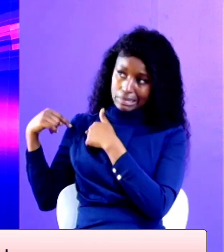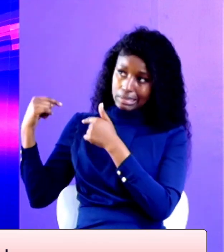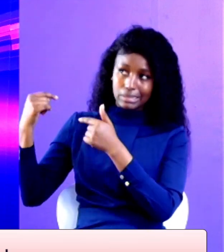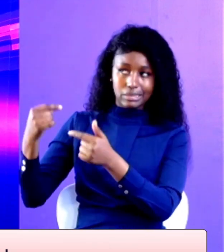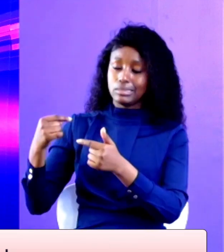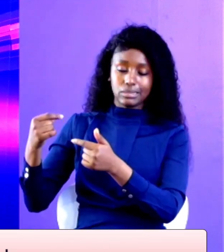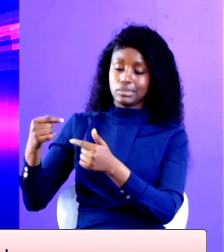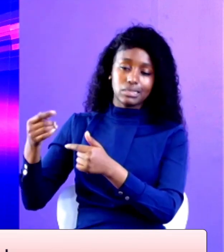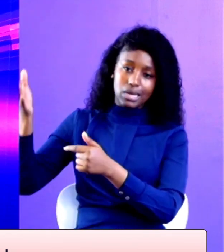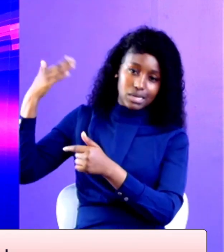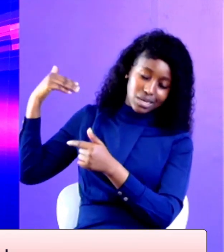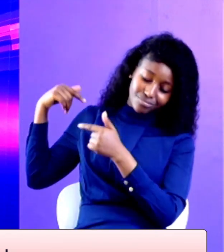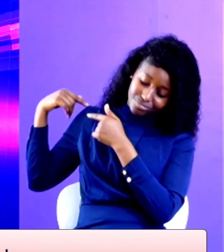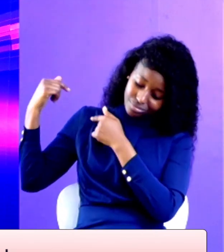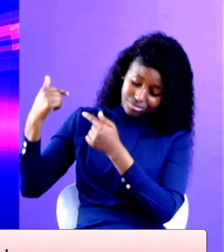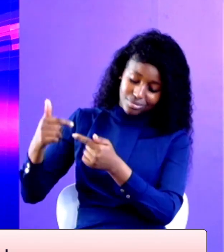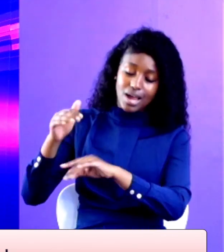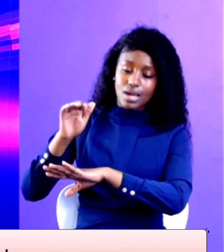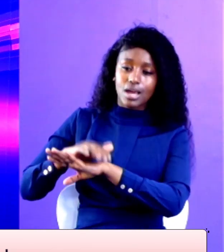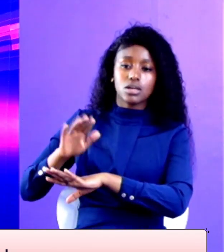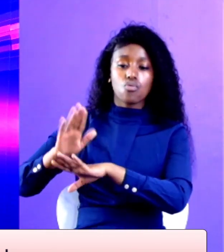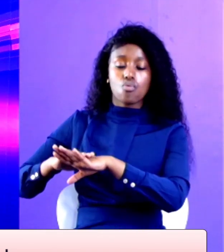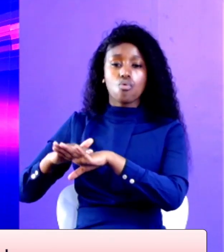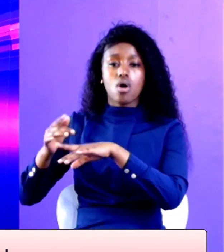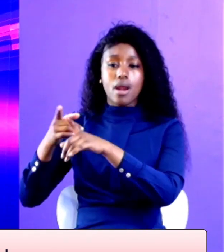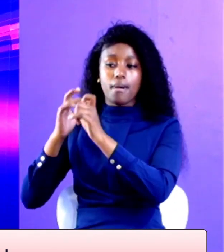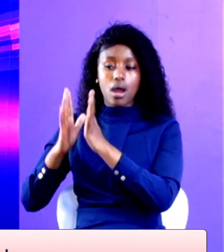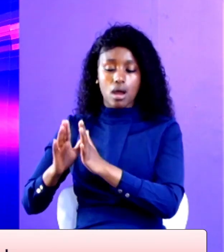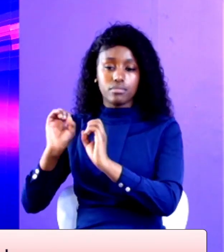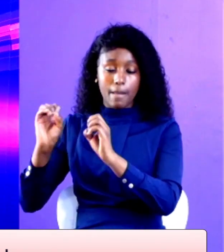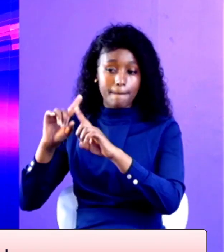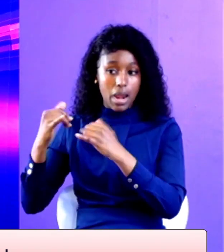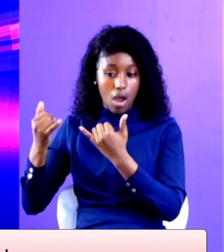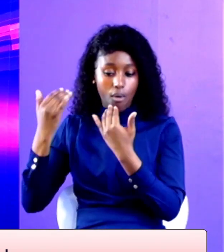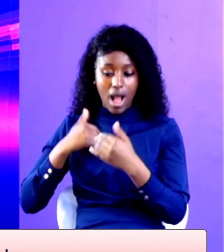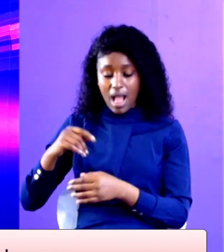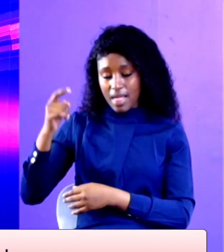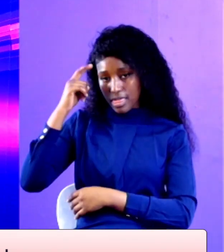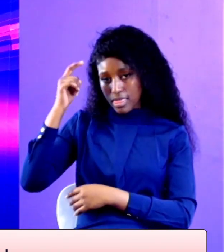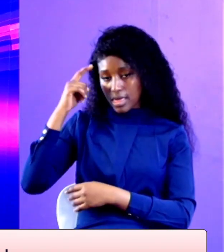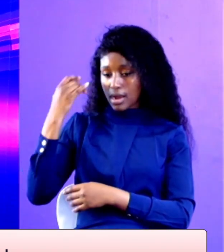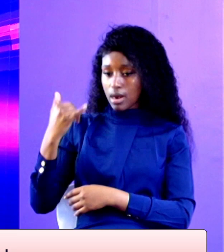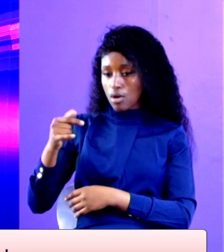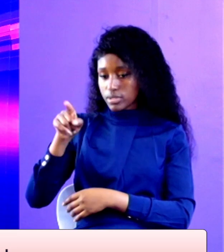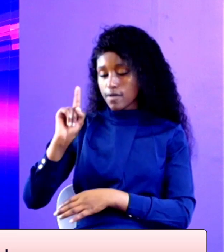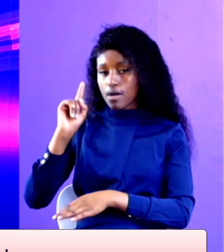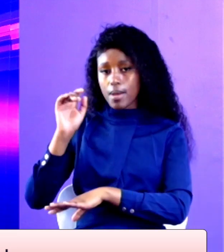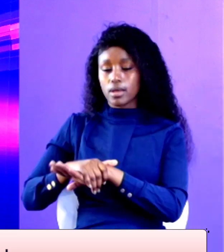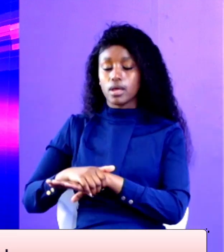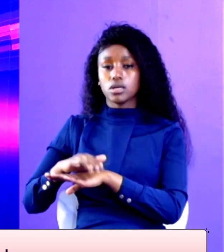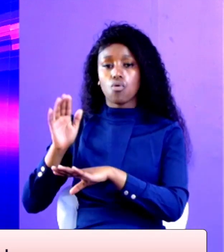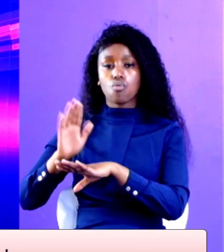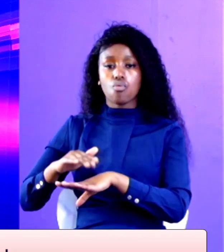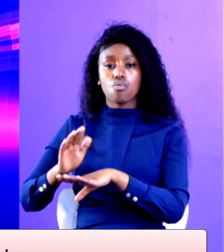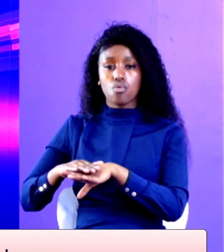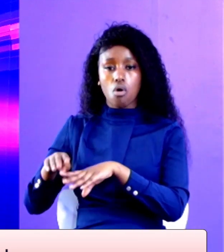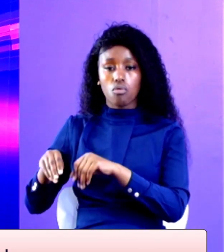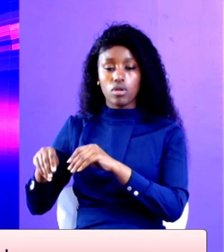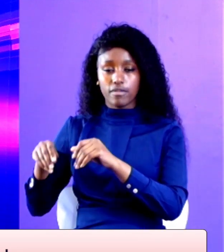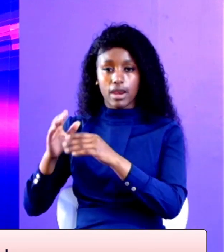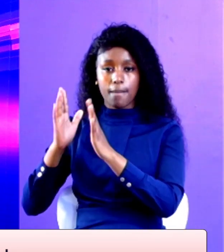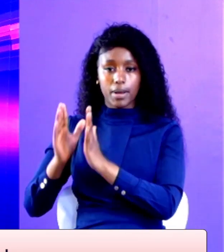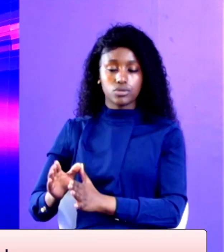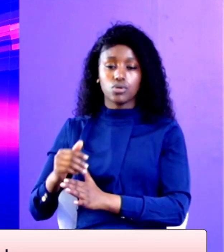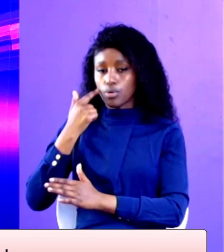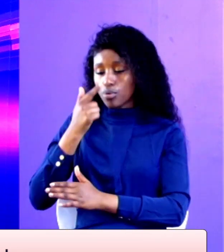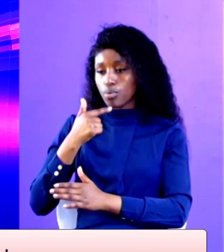Aubameyang left, Arsenal has not been able to have that striker mwenye utasema, this one